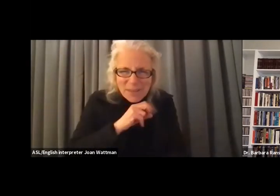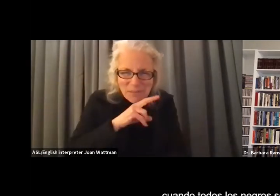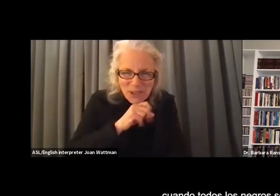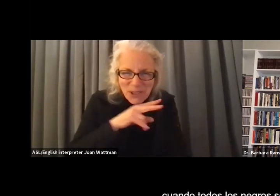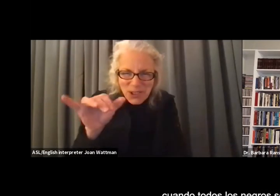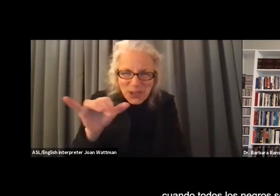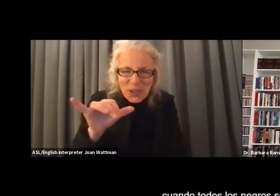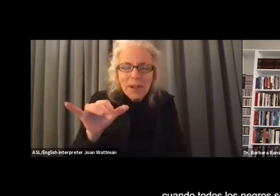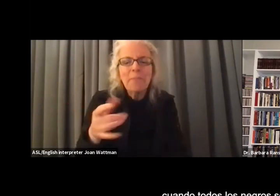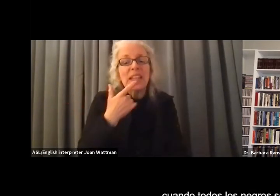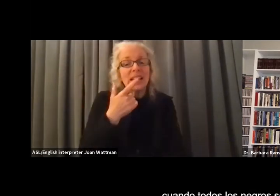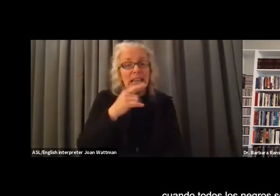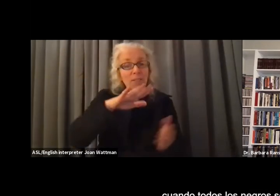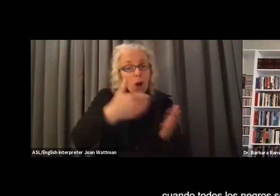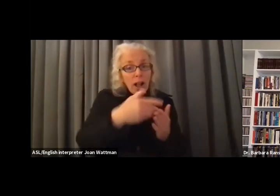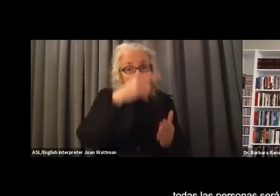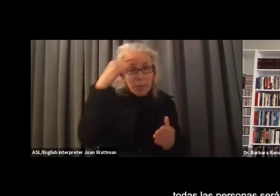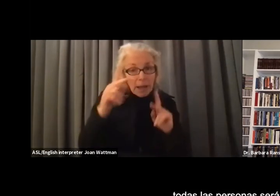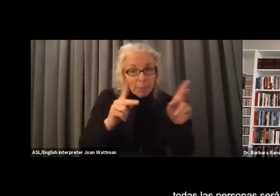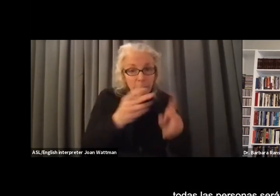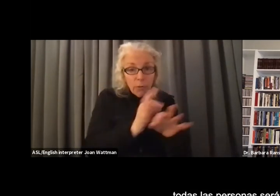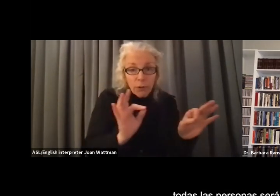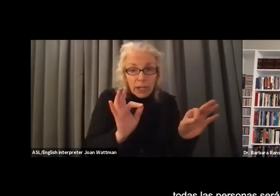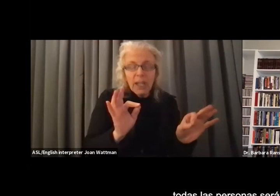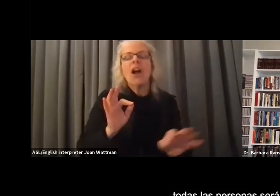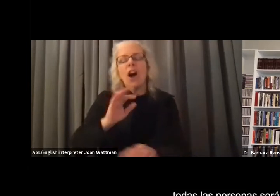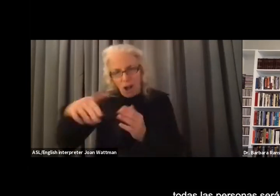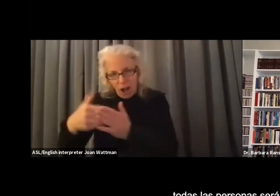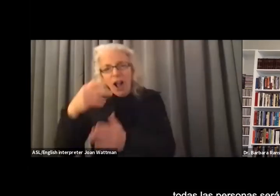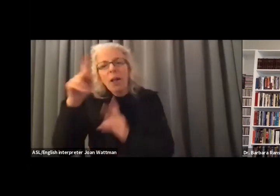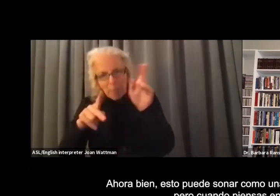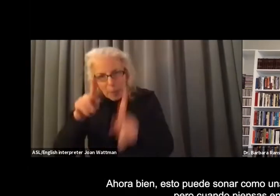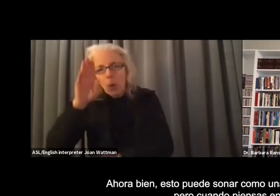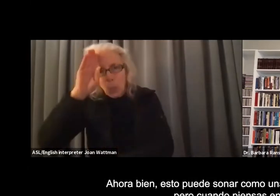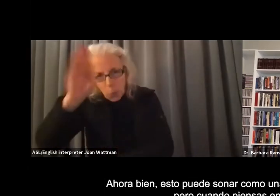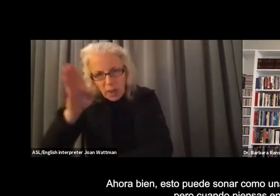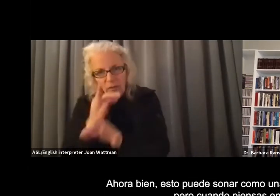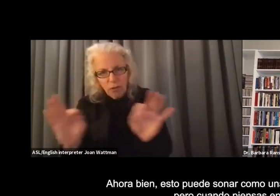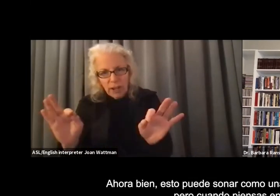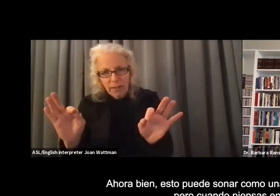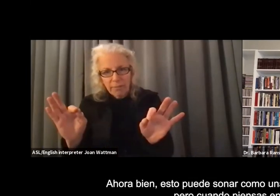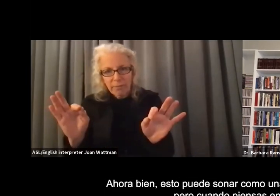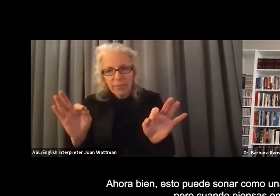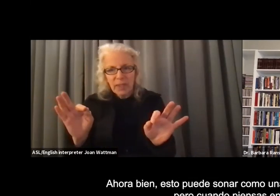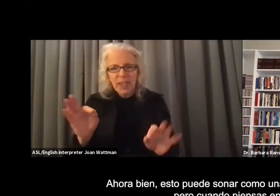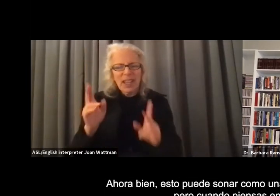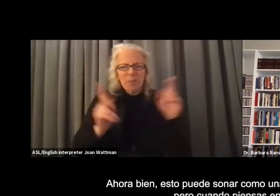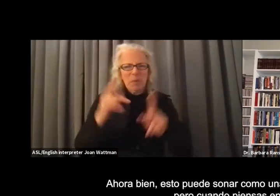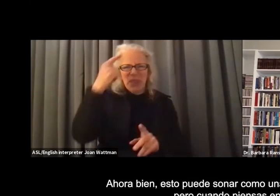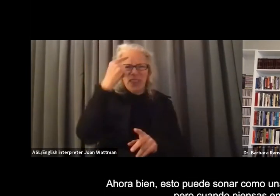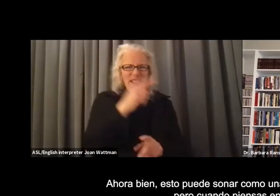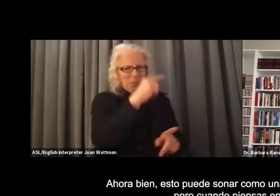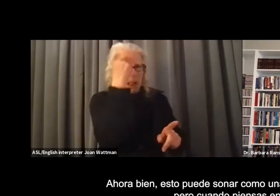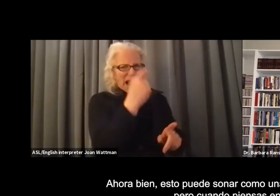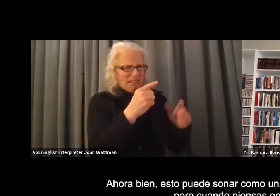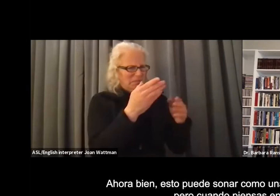that when all Black people are free, all people will be free. Now that might sound like a divisive statement, but when you